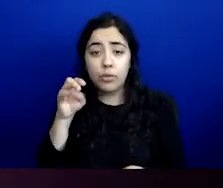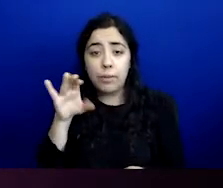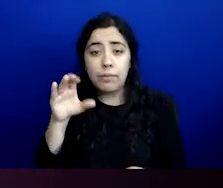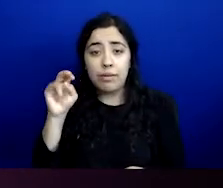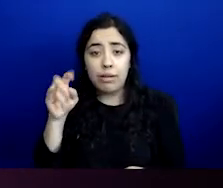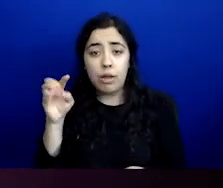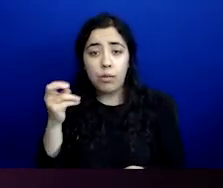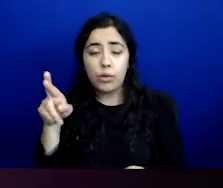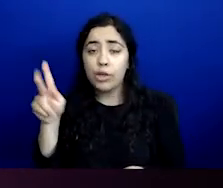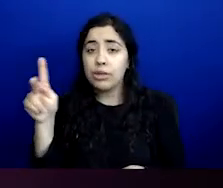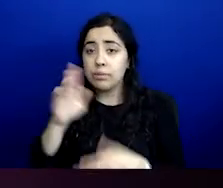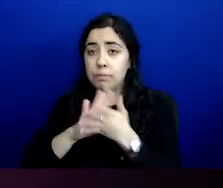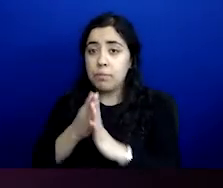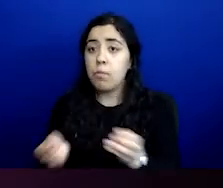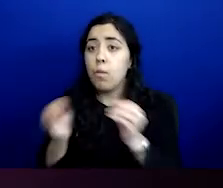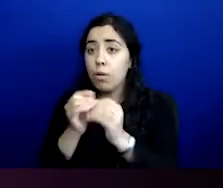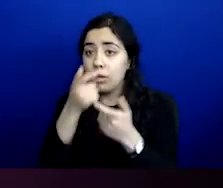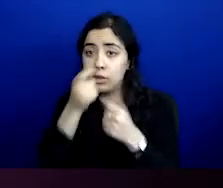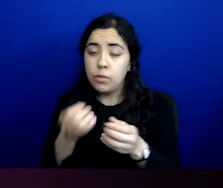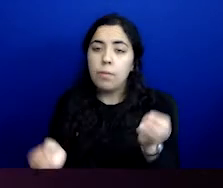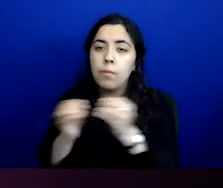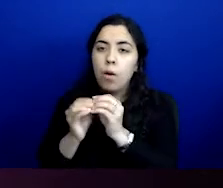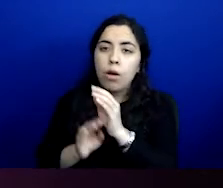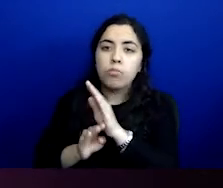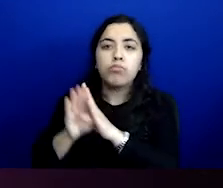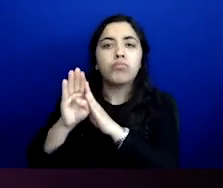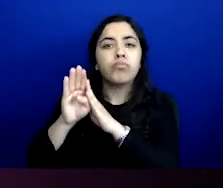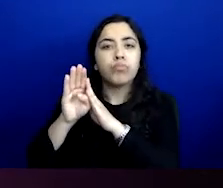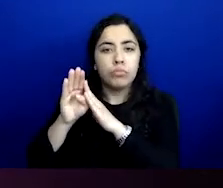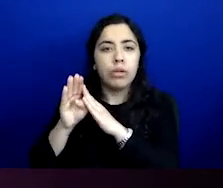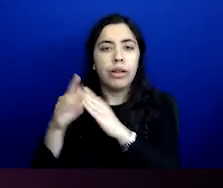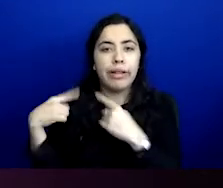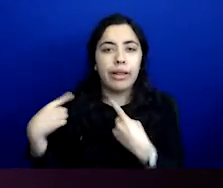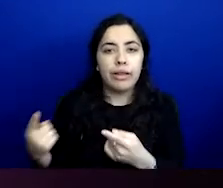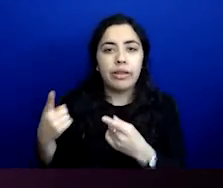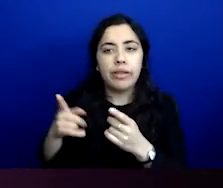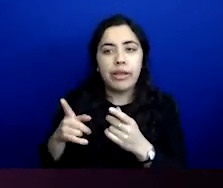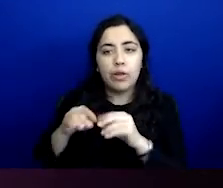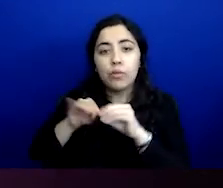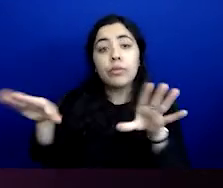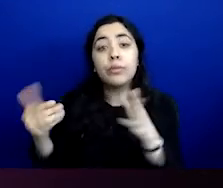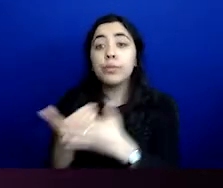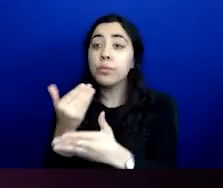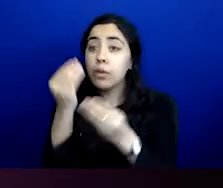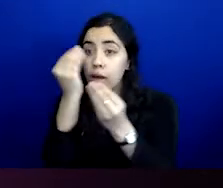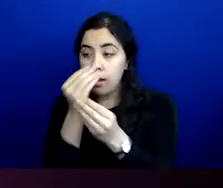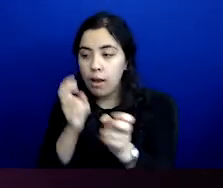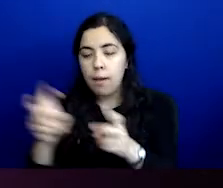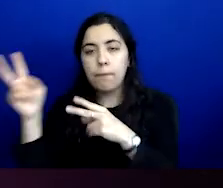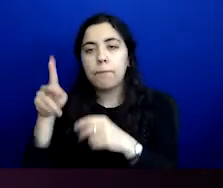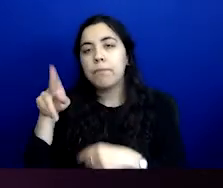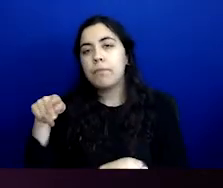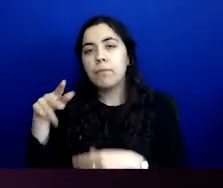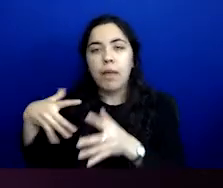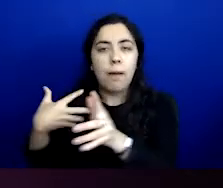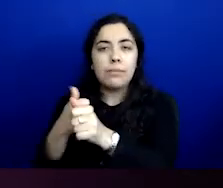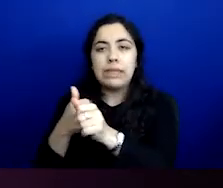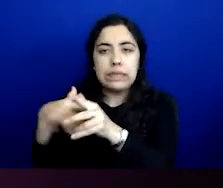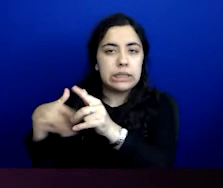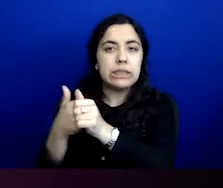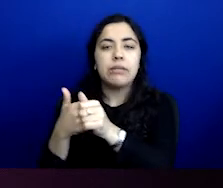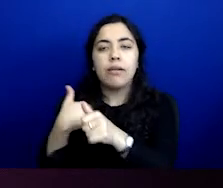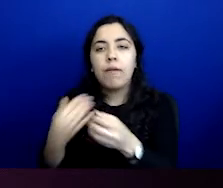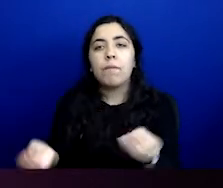very, very, like, a lot more mature lately because they've released a lot of new updates and they even have more stuff coming.